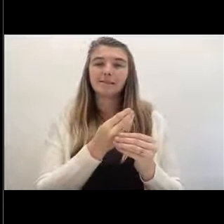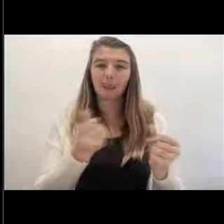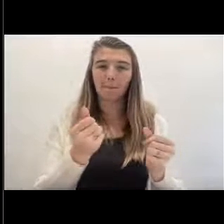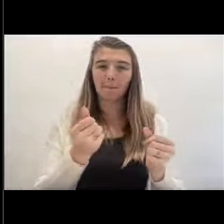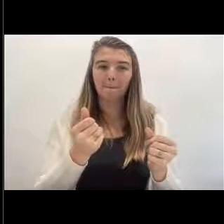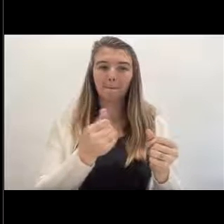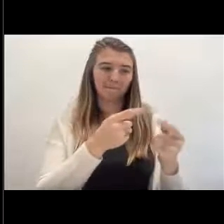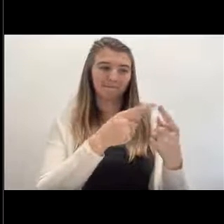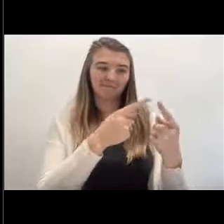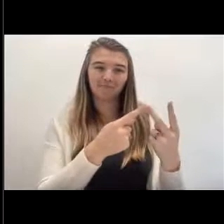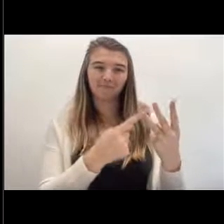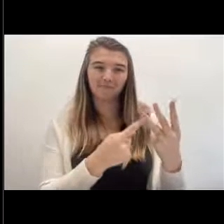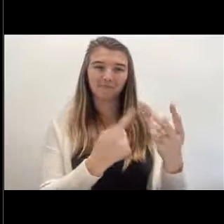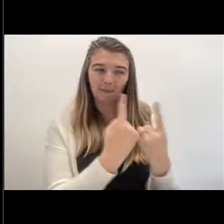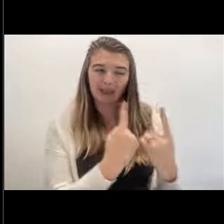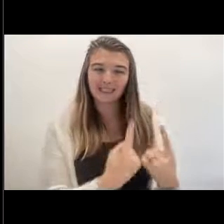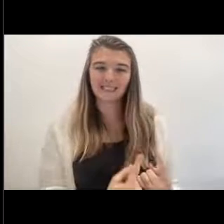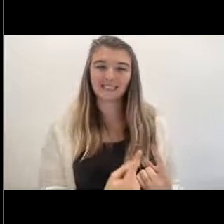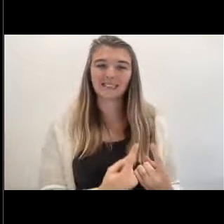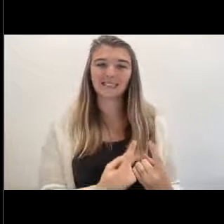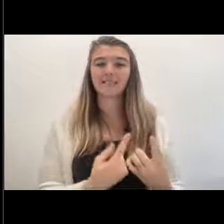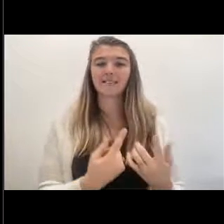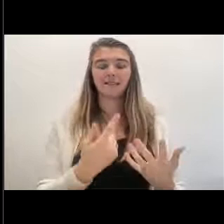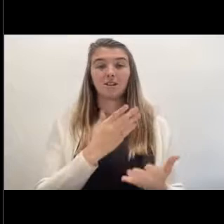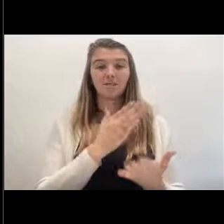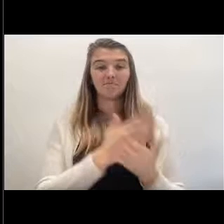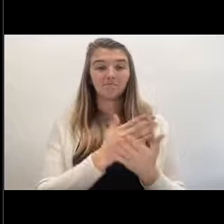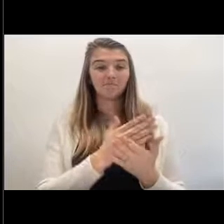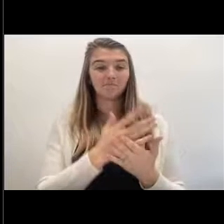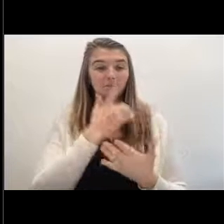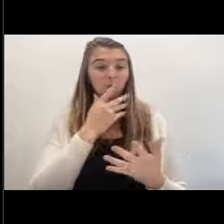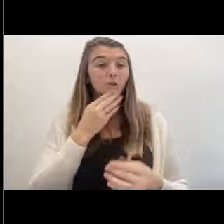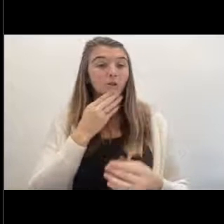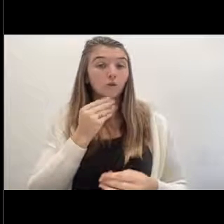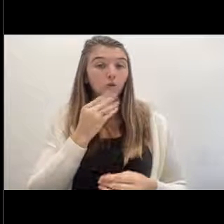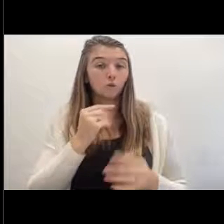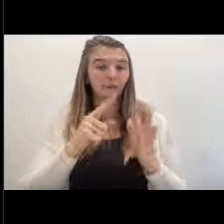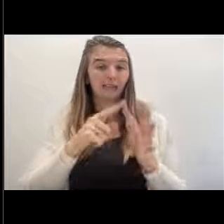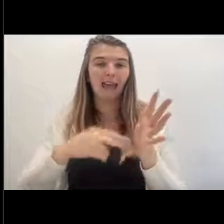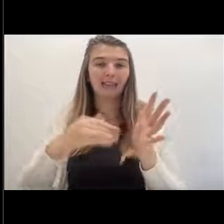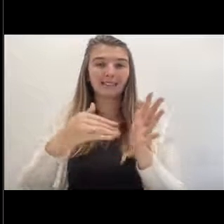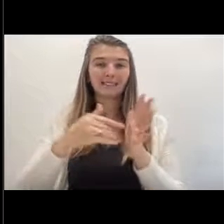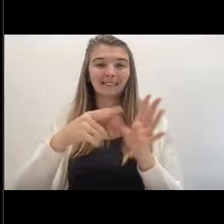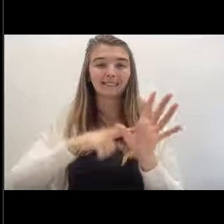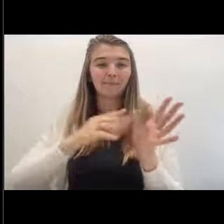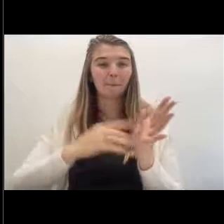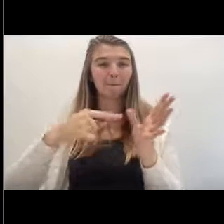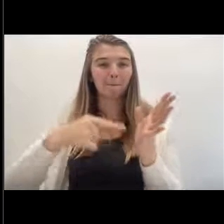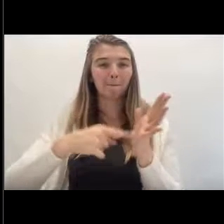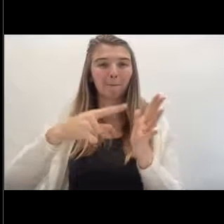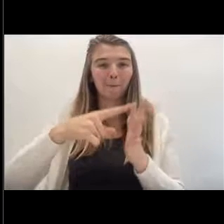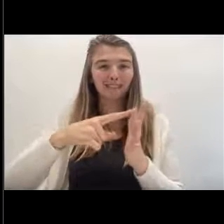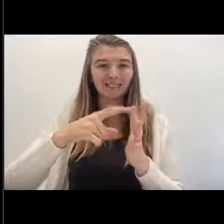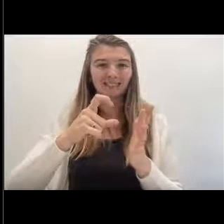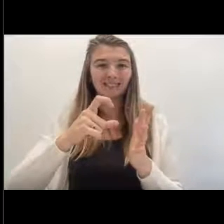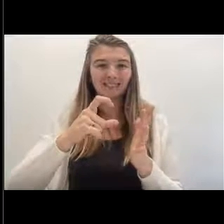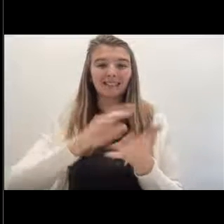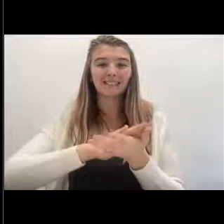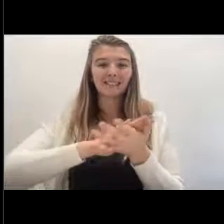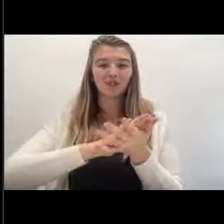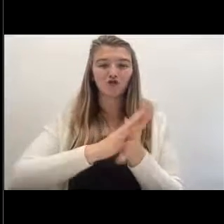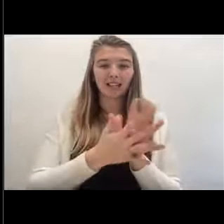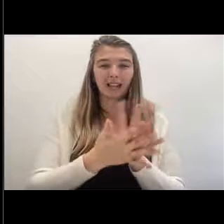hydrolyzable polymer. So there are enzymatic routes to degrade polyethylene terephthalate into its monomer constituents,